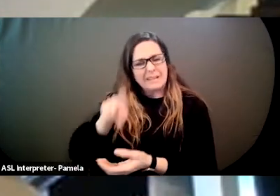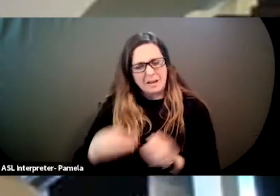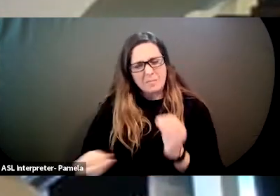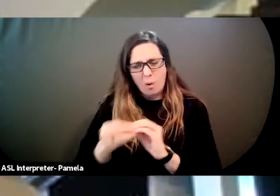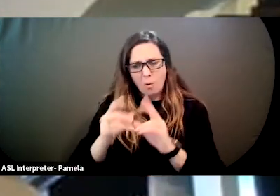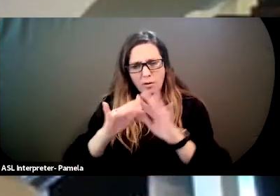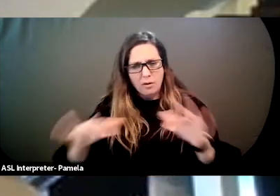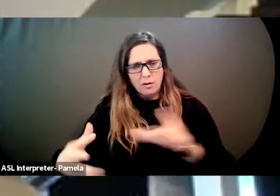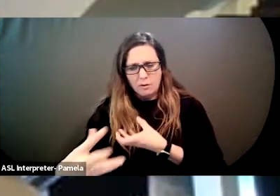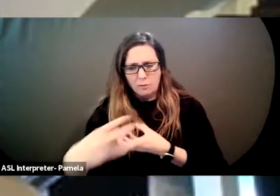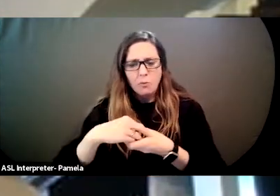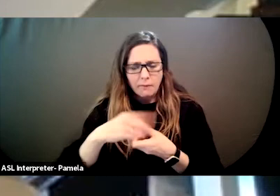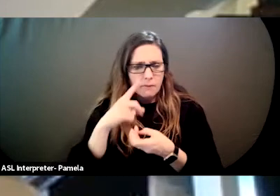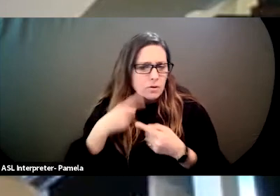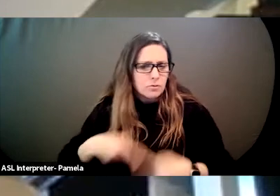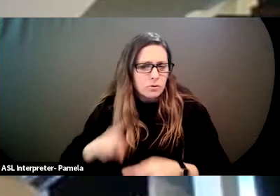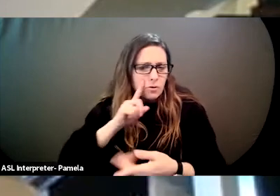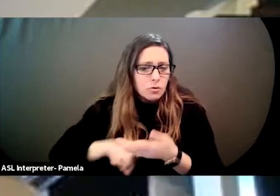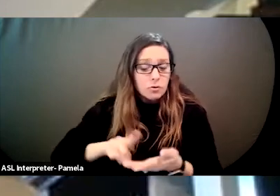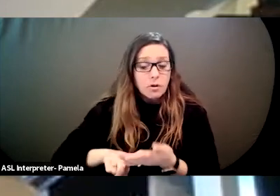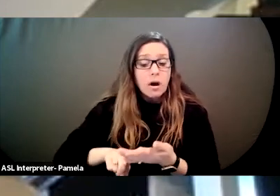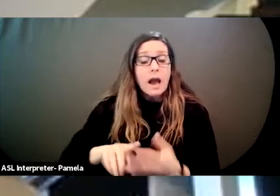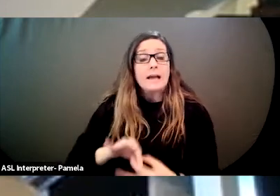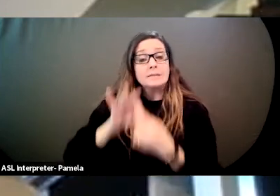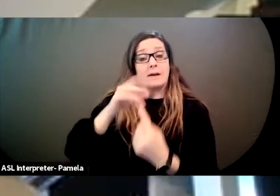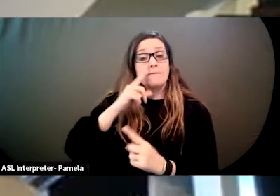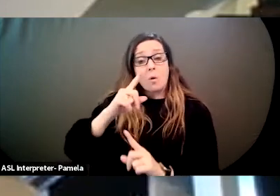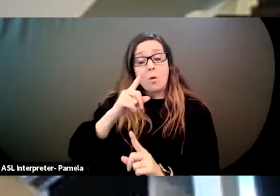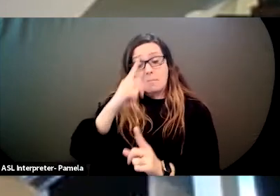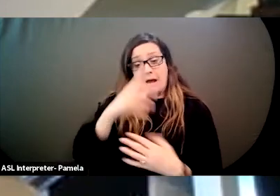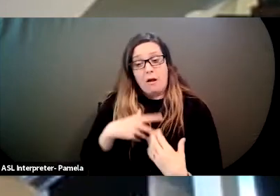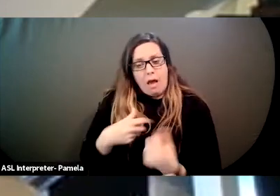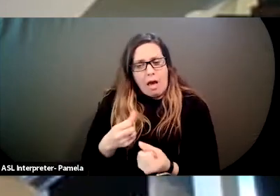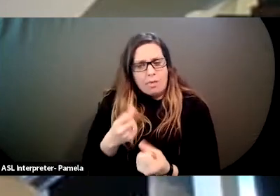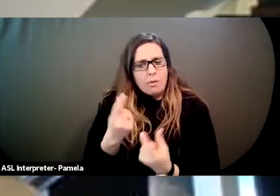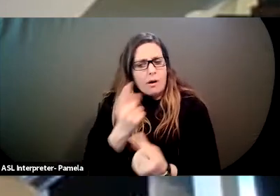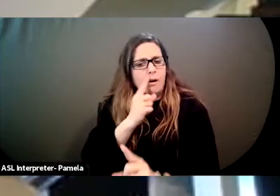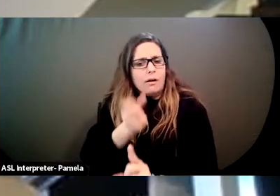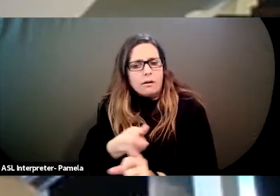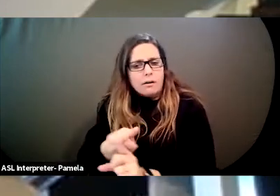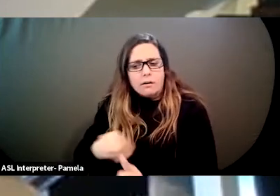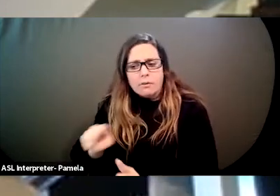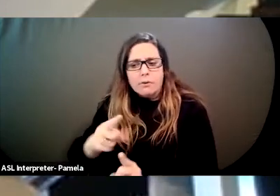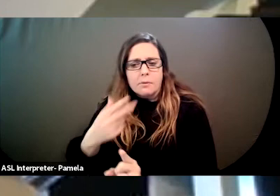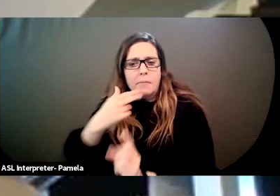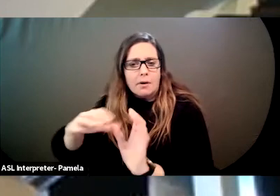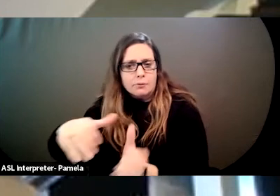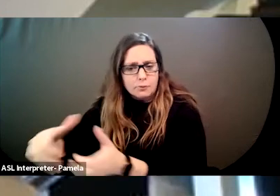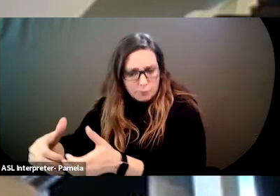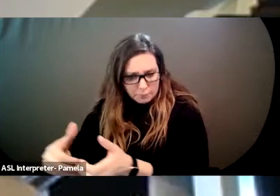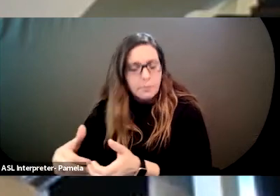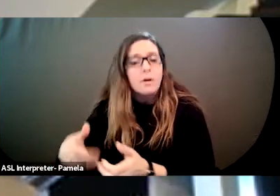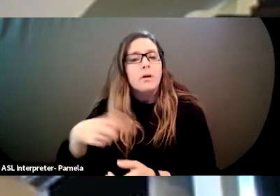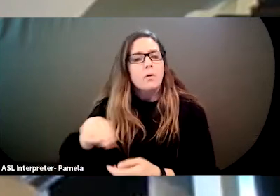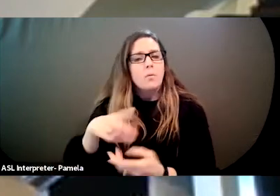for the specific contexts and factors for mental health for minority groups. Accordingly, she wishes to address barriers in access to